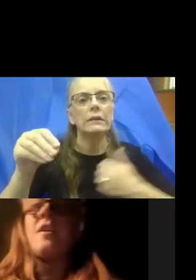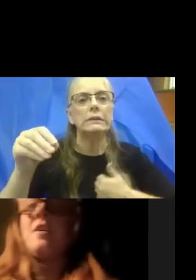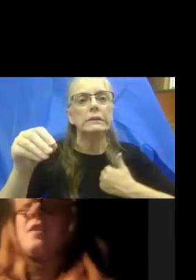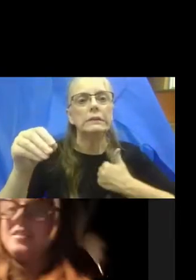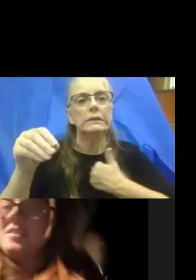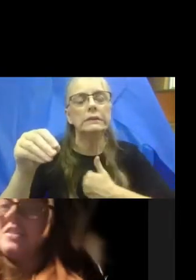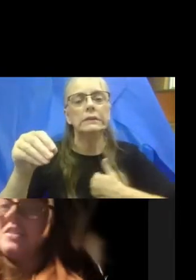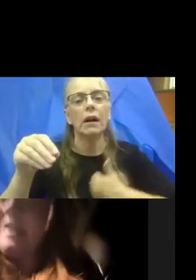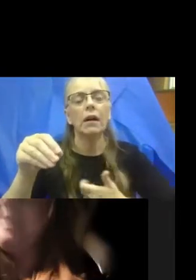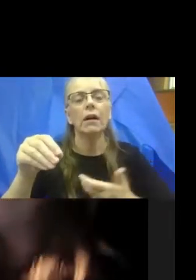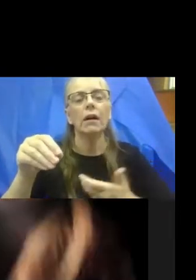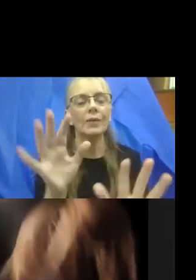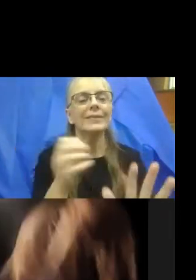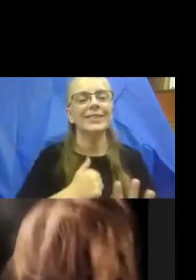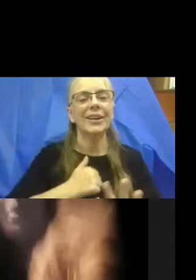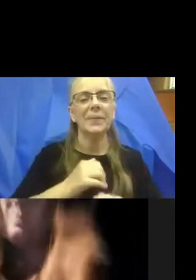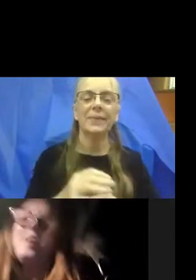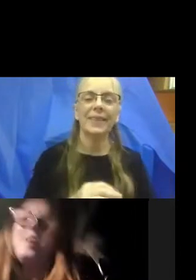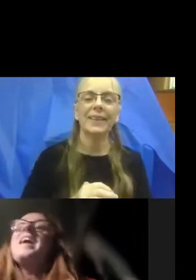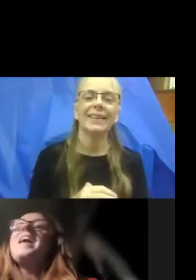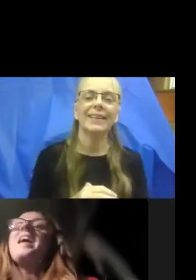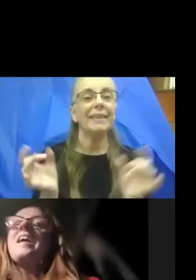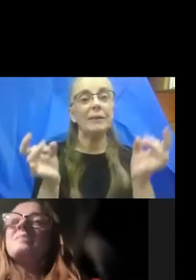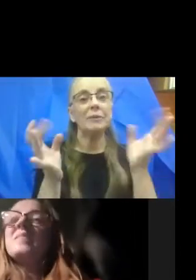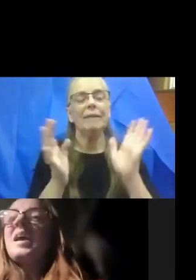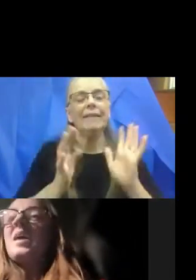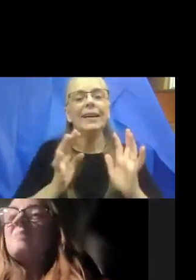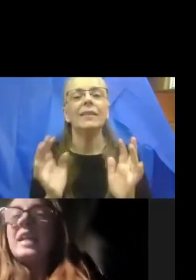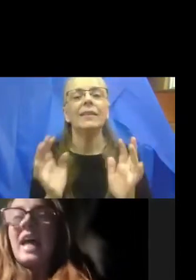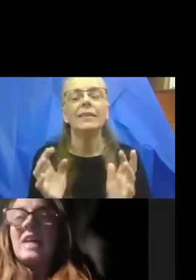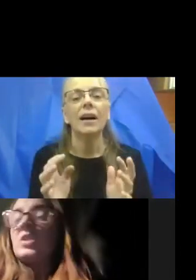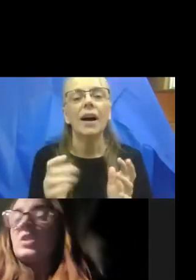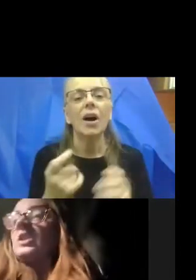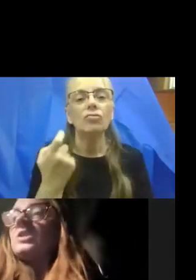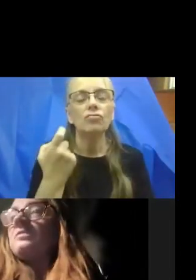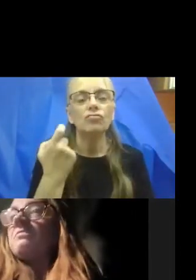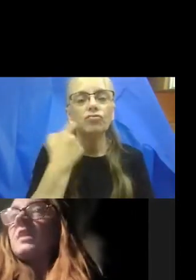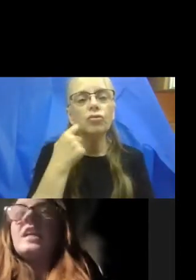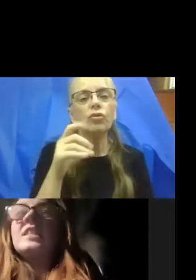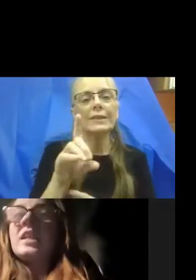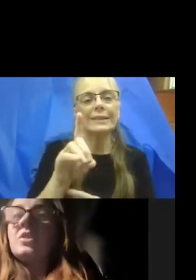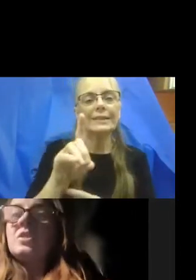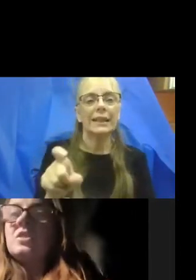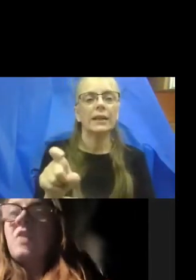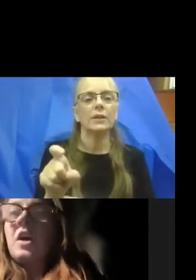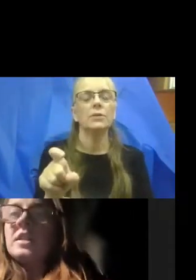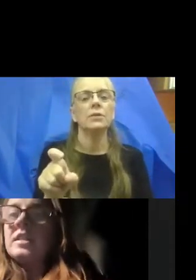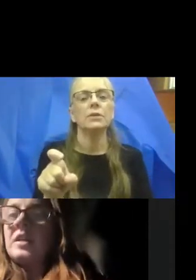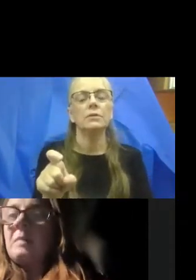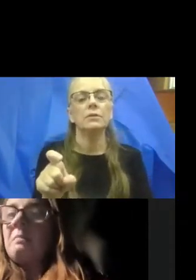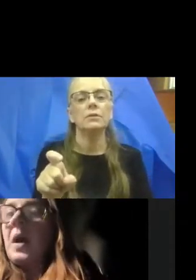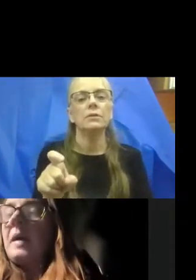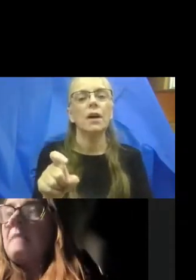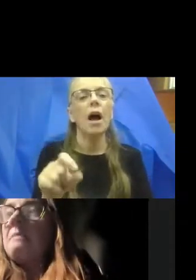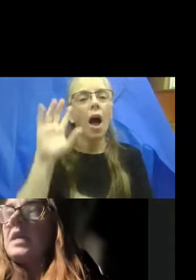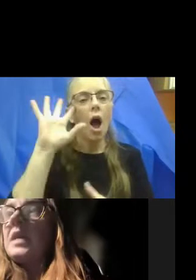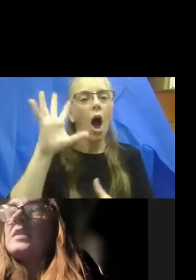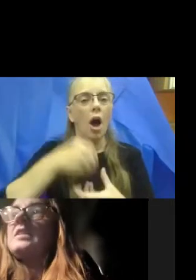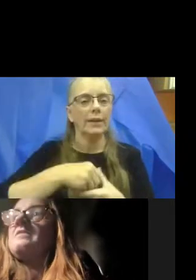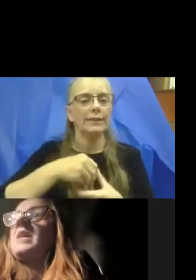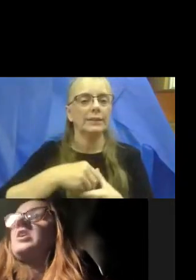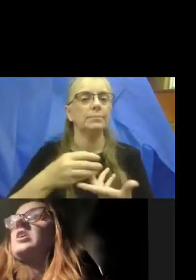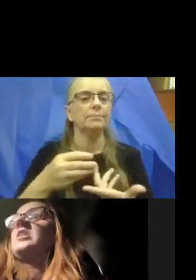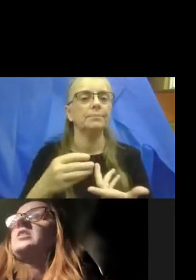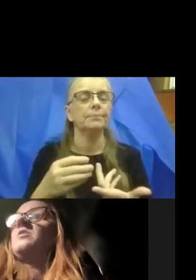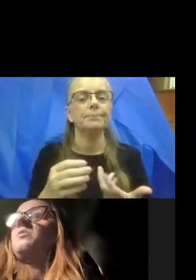car. Okay. Sorry. That was horrible. But yeah, so we just got a diagnosis of autism, but because